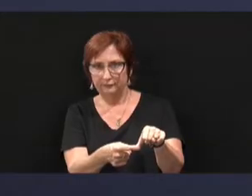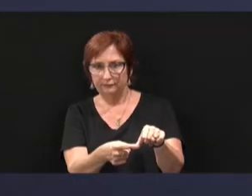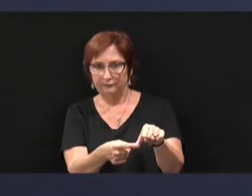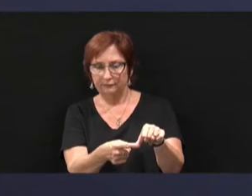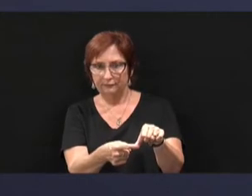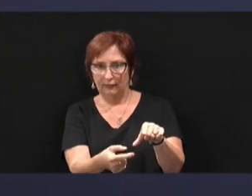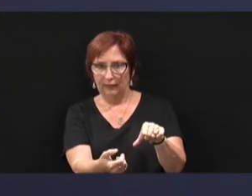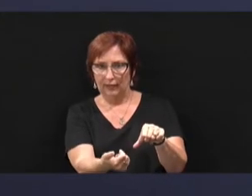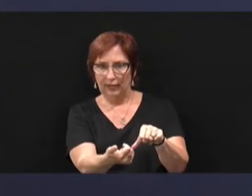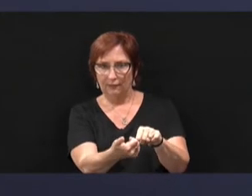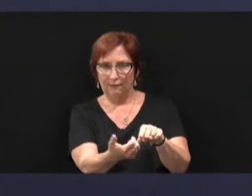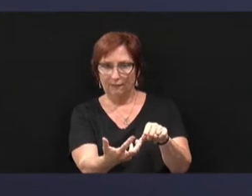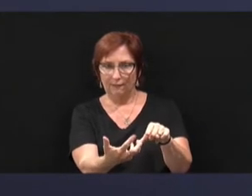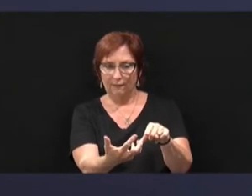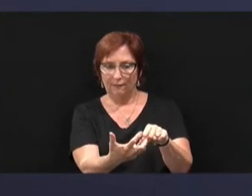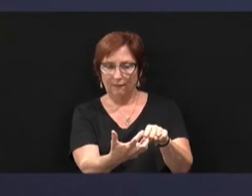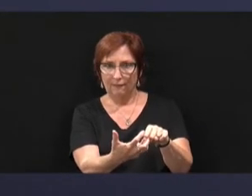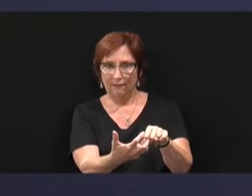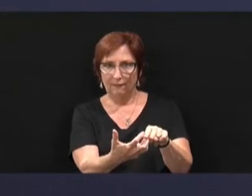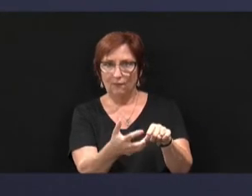If